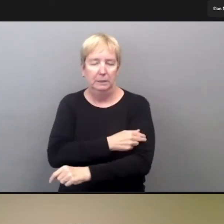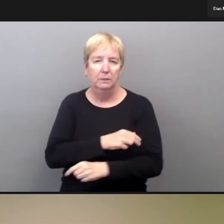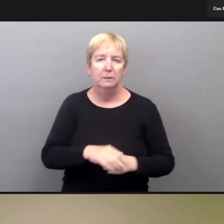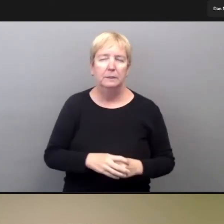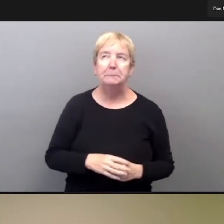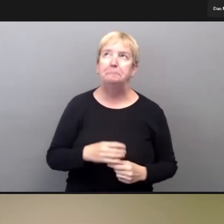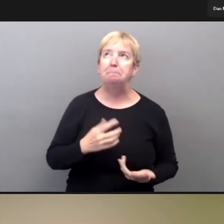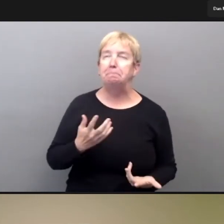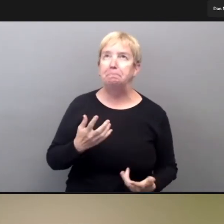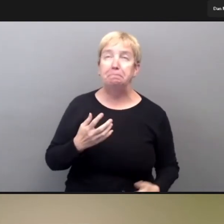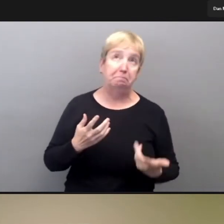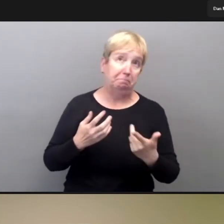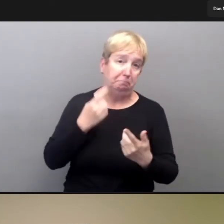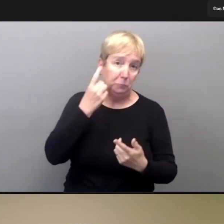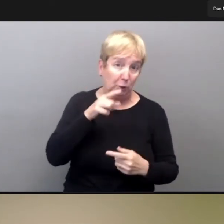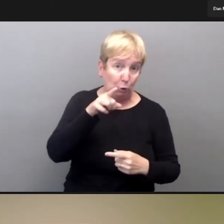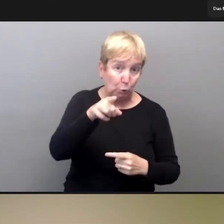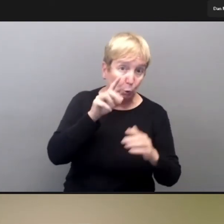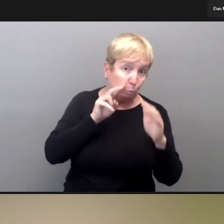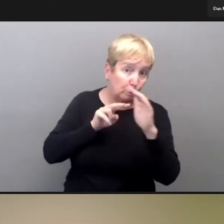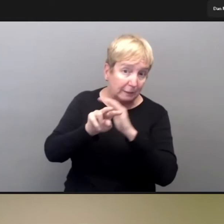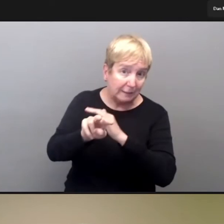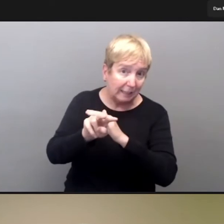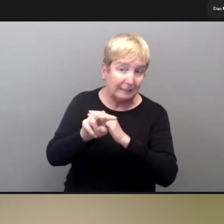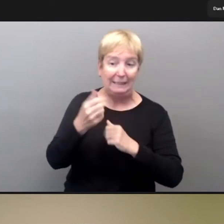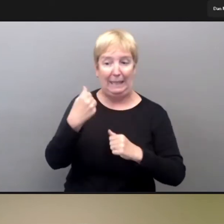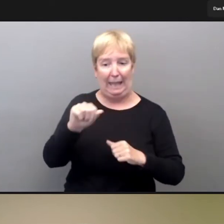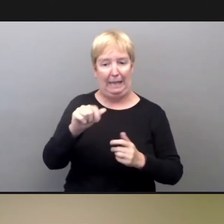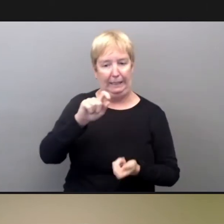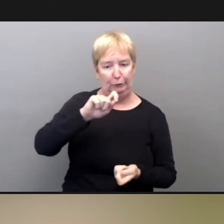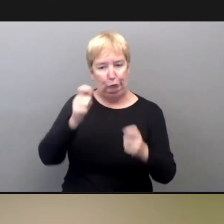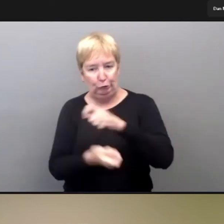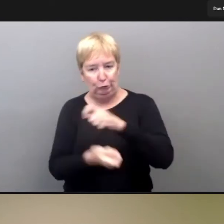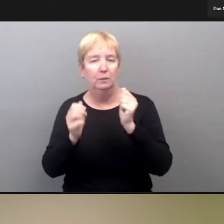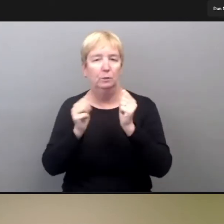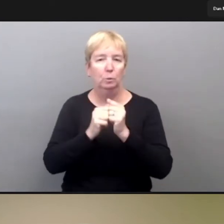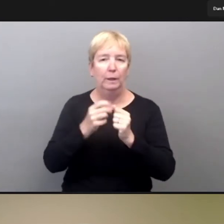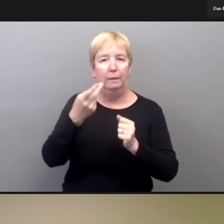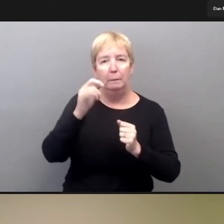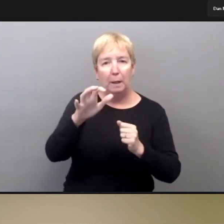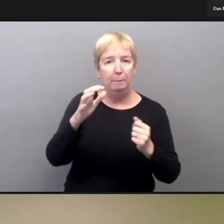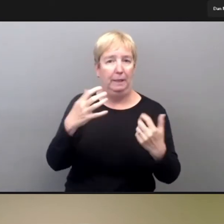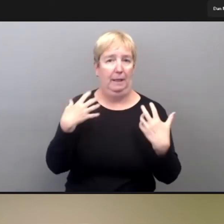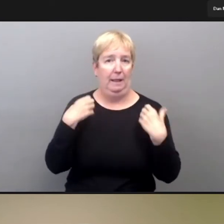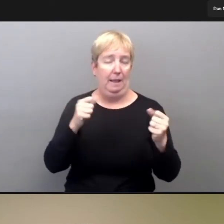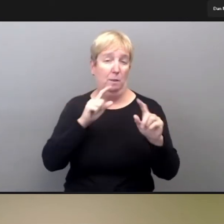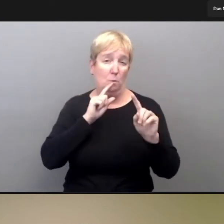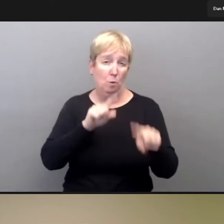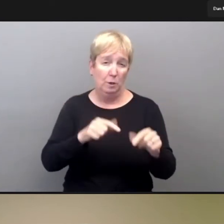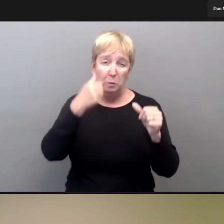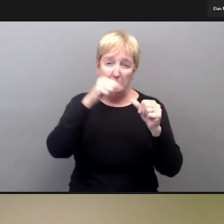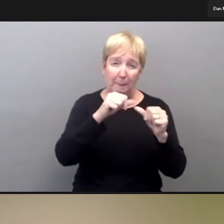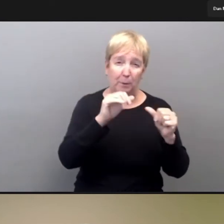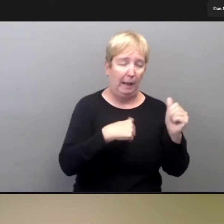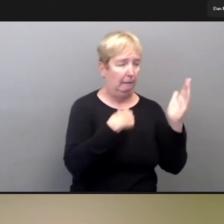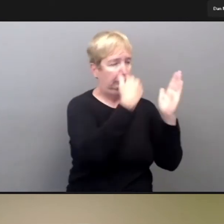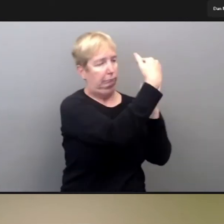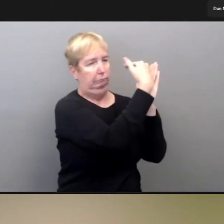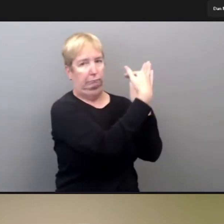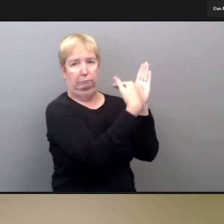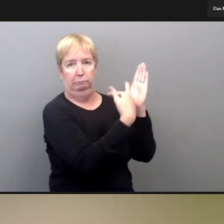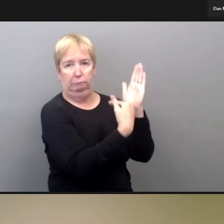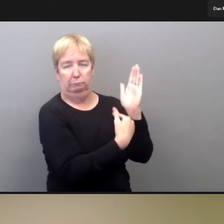any of you anticipate changes in the public health order, the one that outlines mask mandates and so